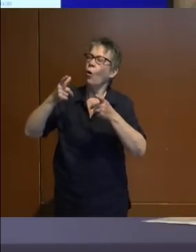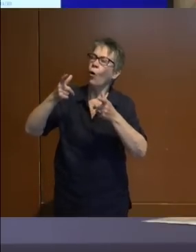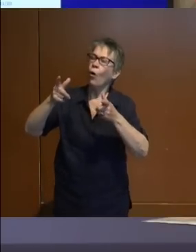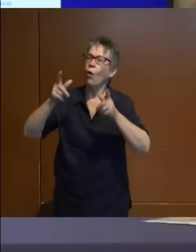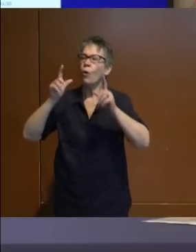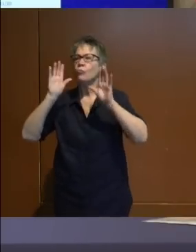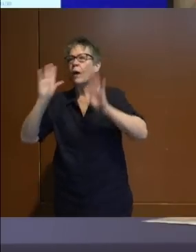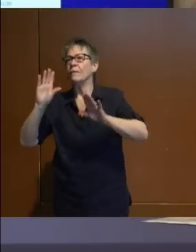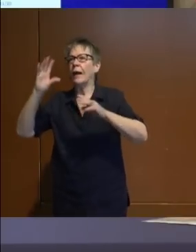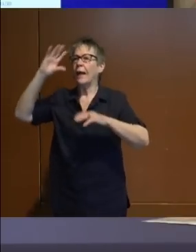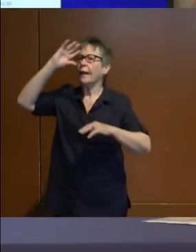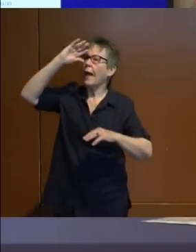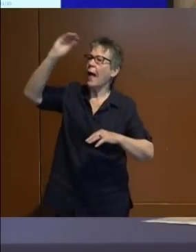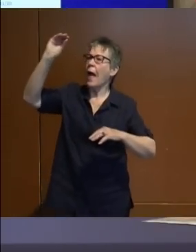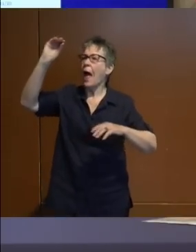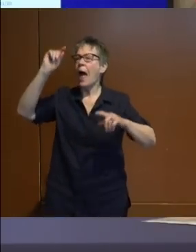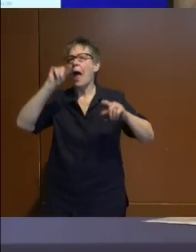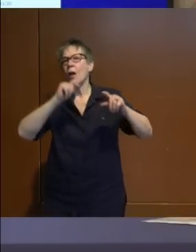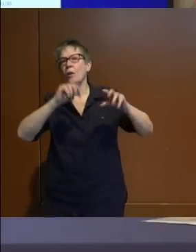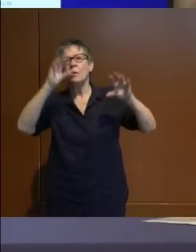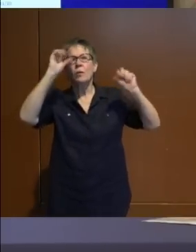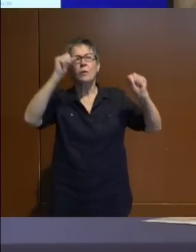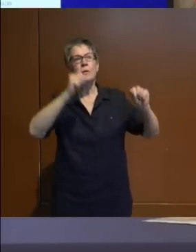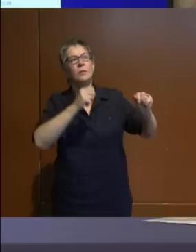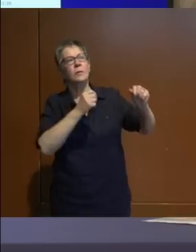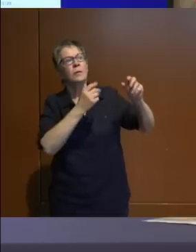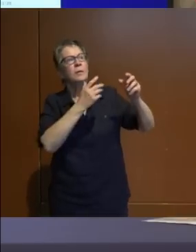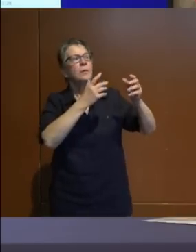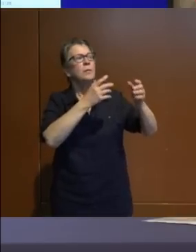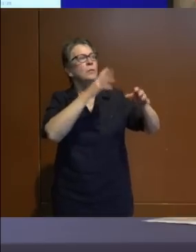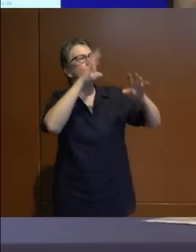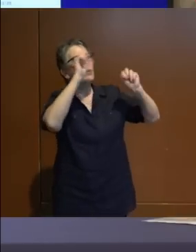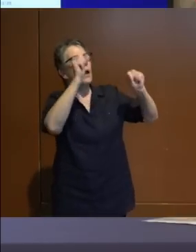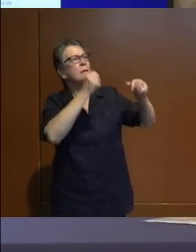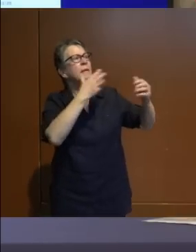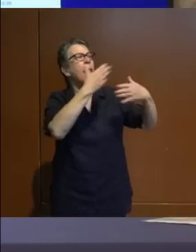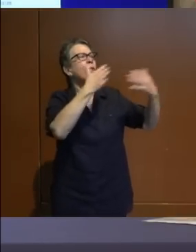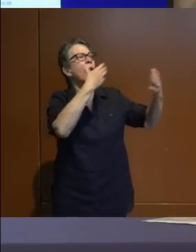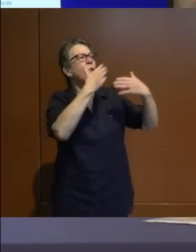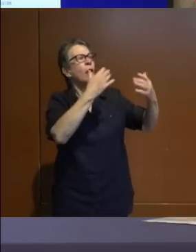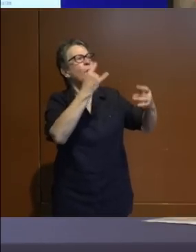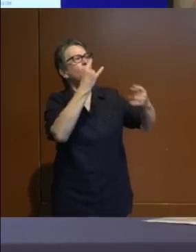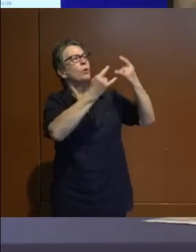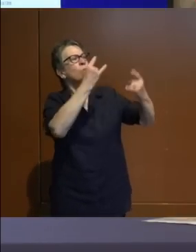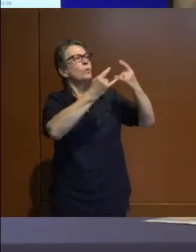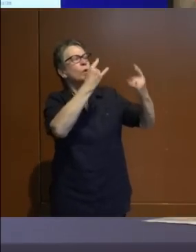Governors Association to be going after a Republican president, not praise him at this time.